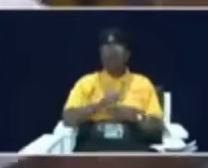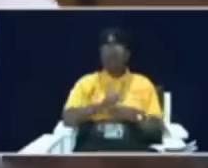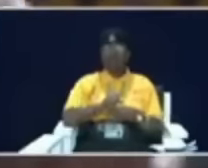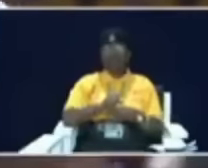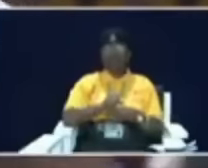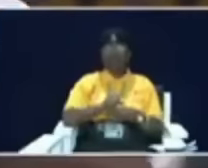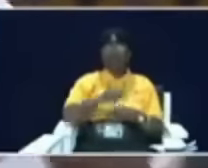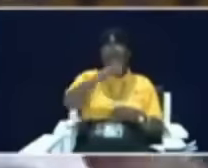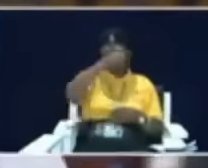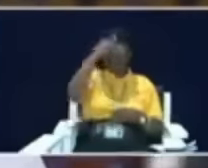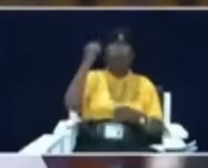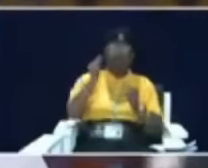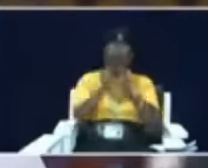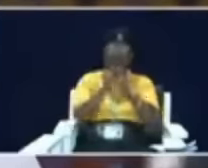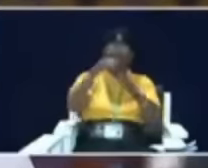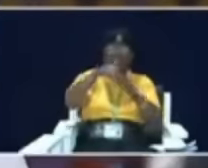Because within that city,